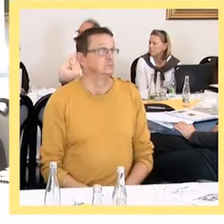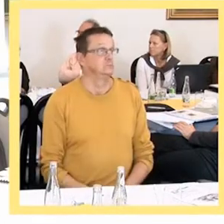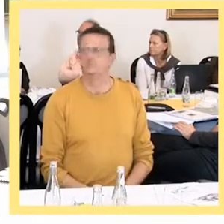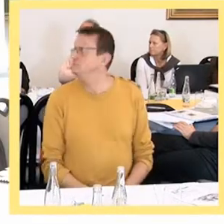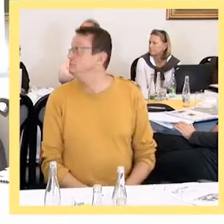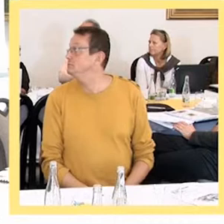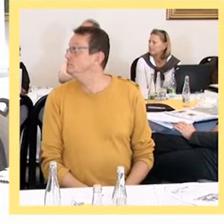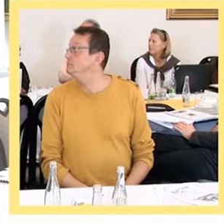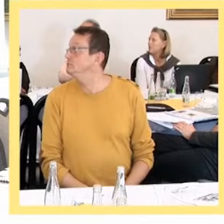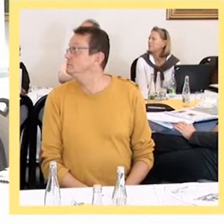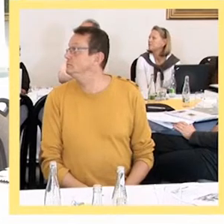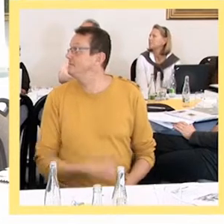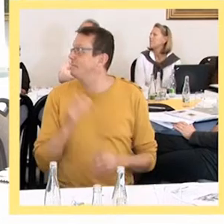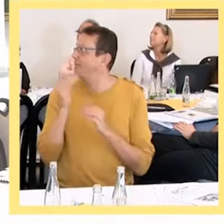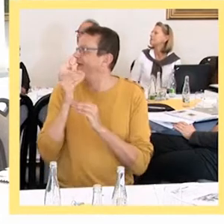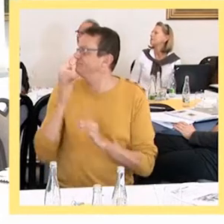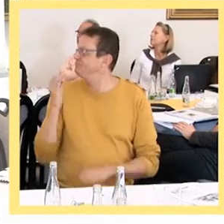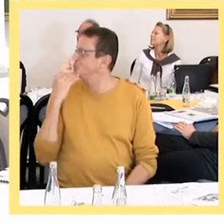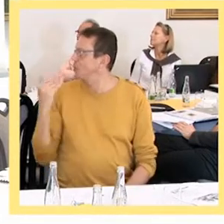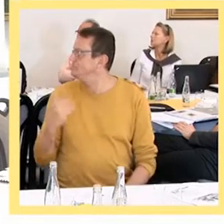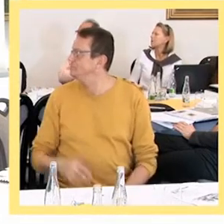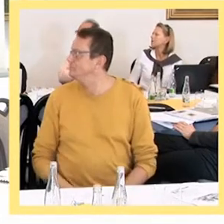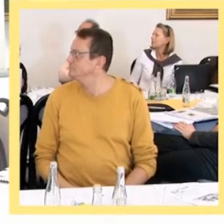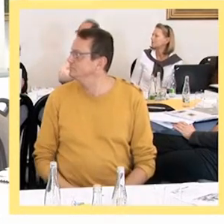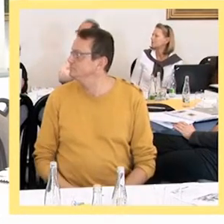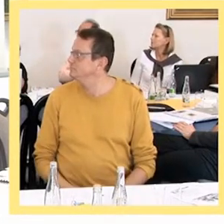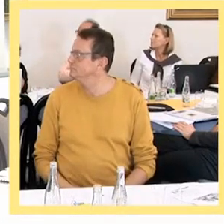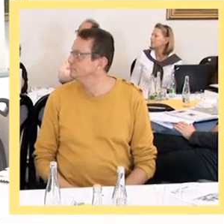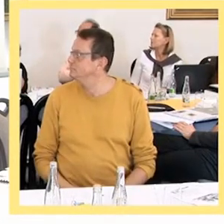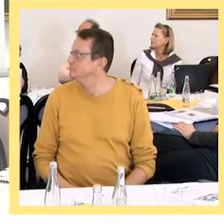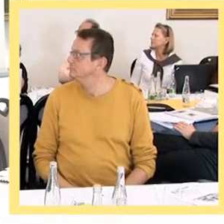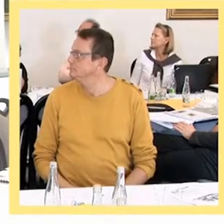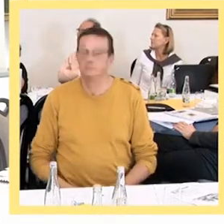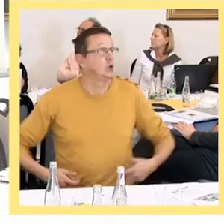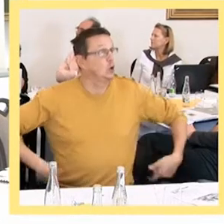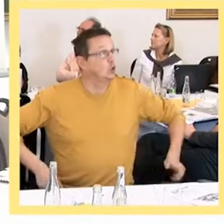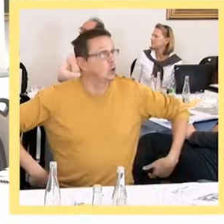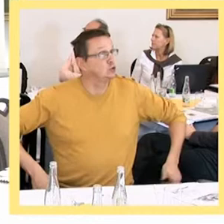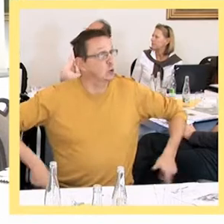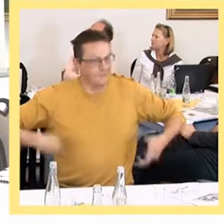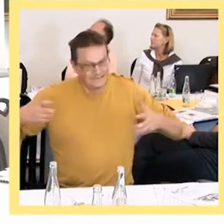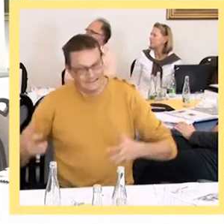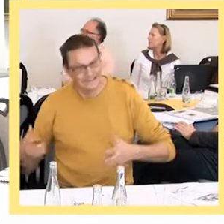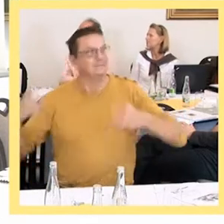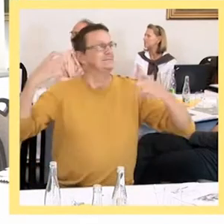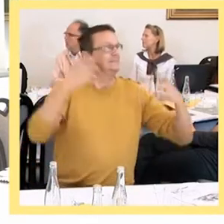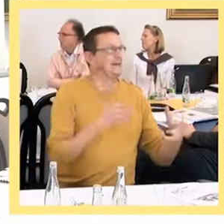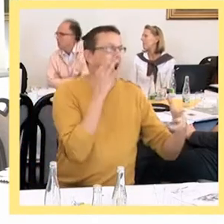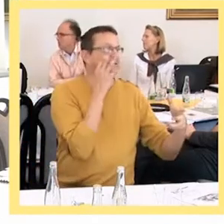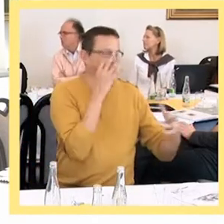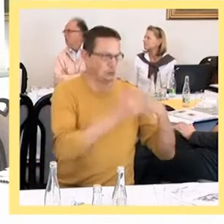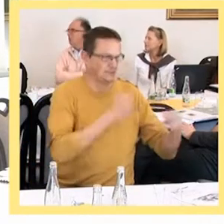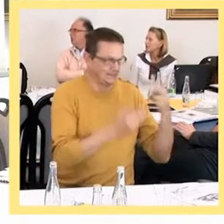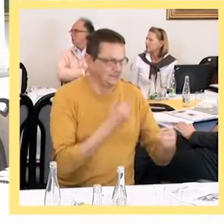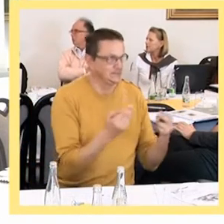Actually, one other photo that's quite good here is on this side here. This chair user was taken out of his chair for decontamination and put